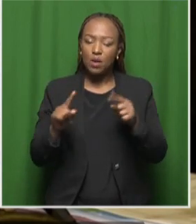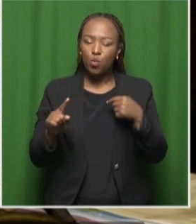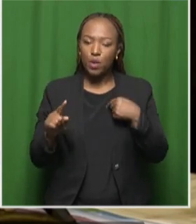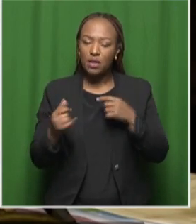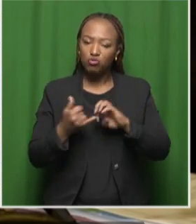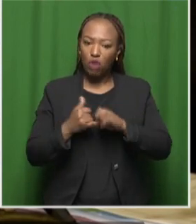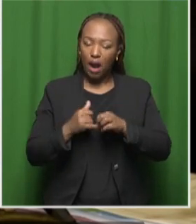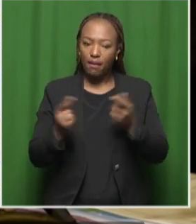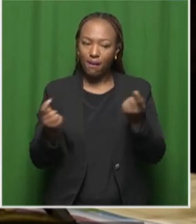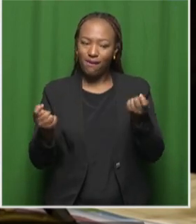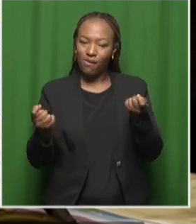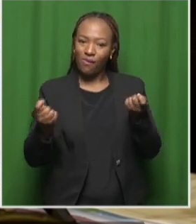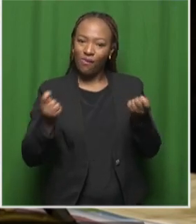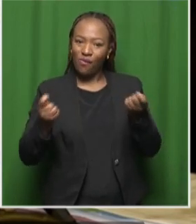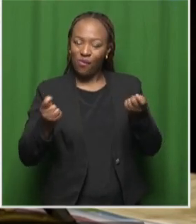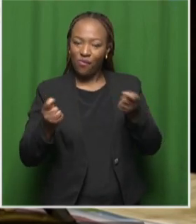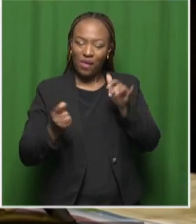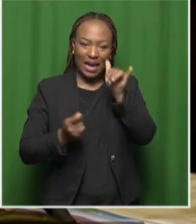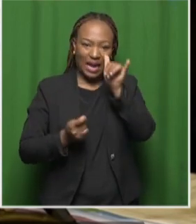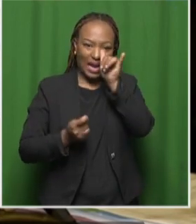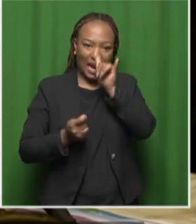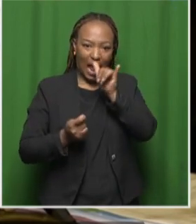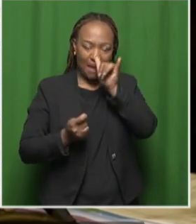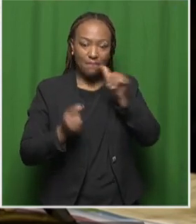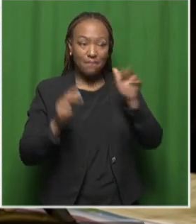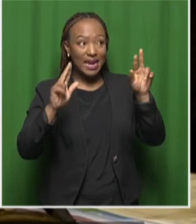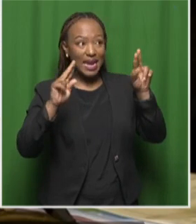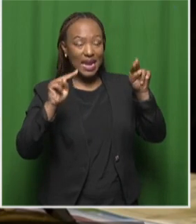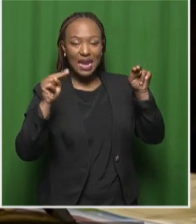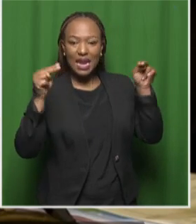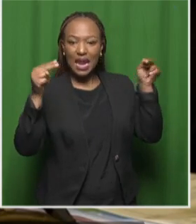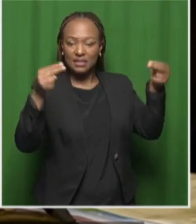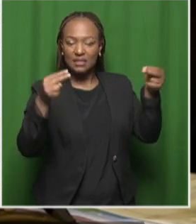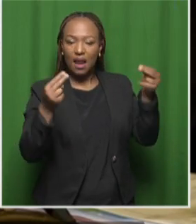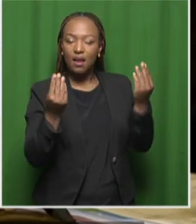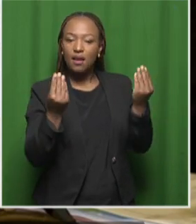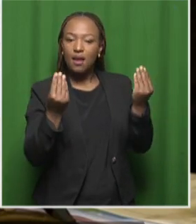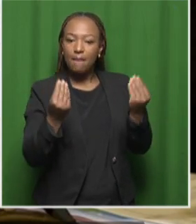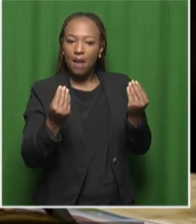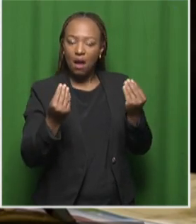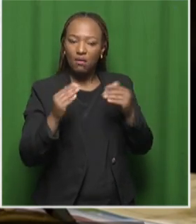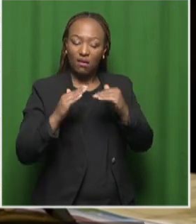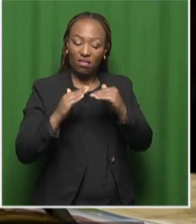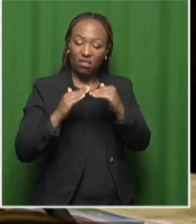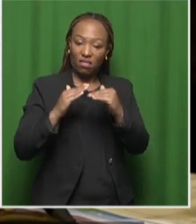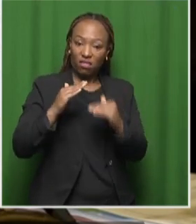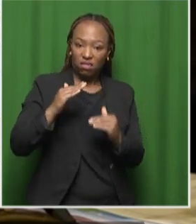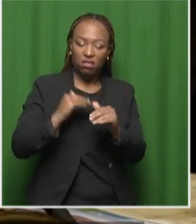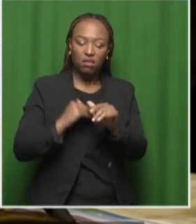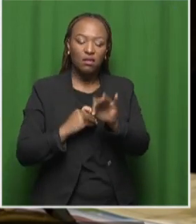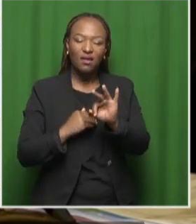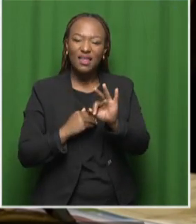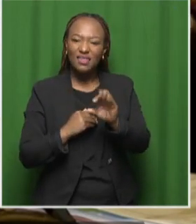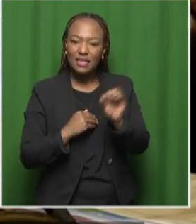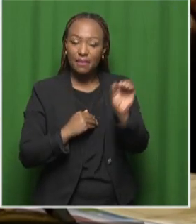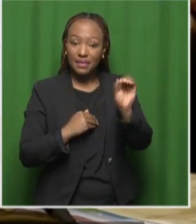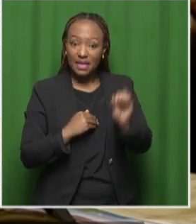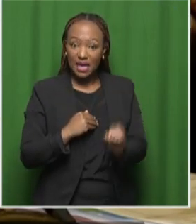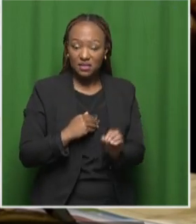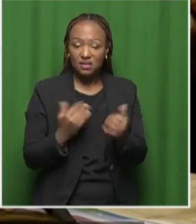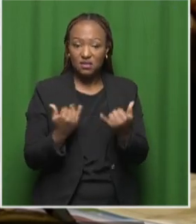crime statistic at less than 30%. For the quarter under